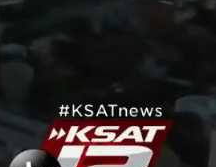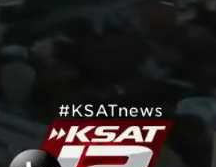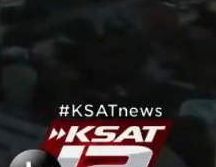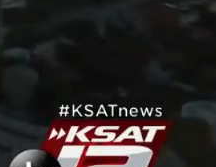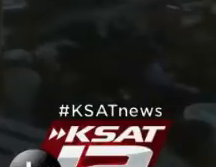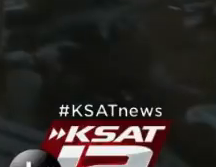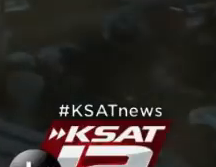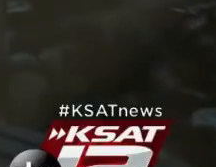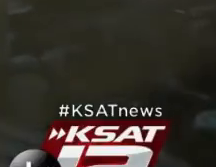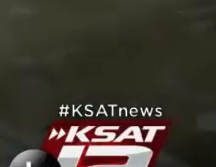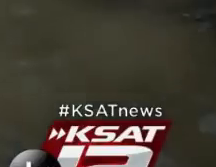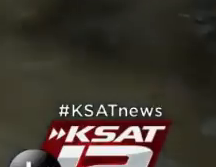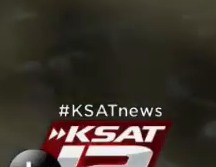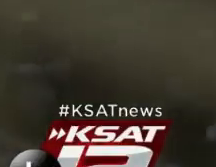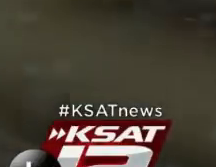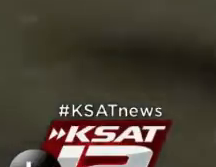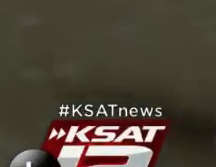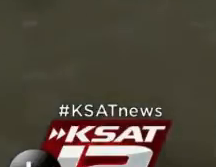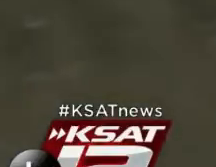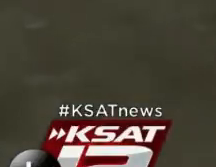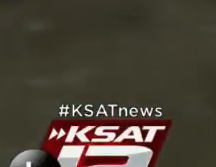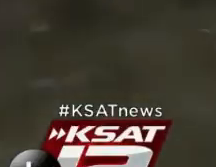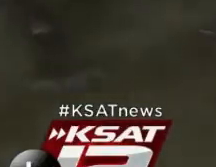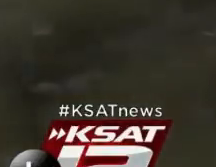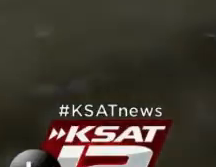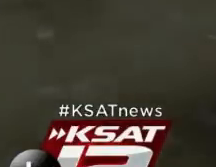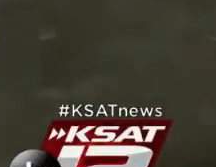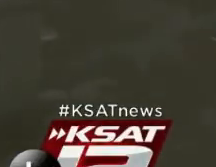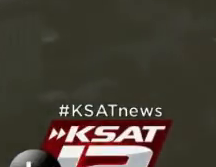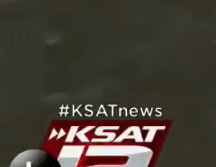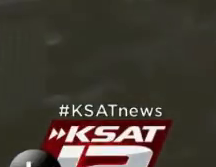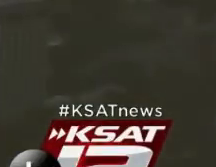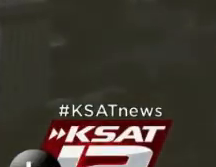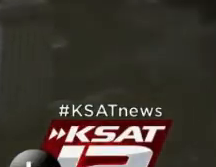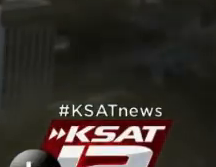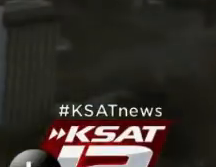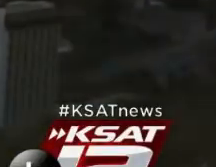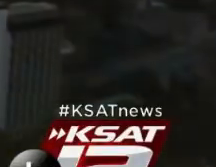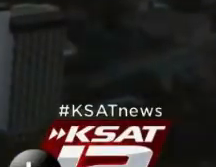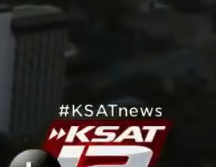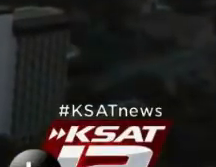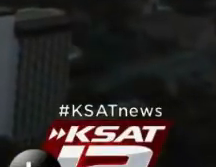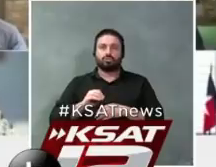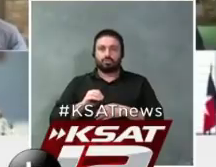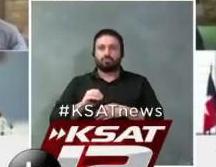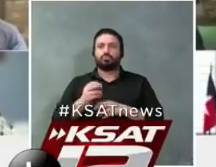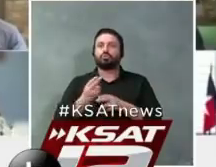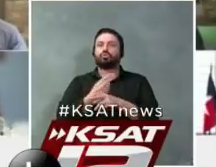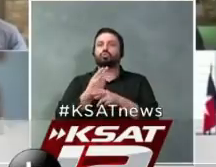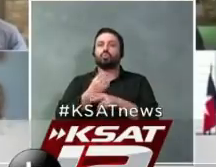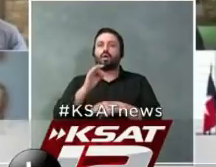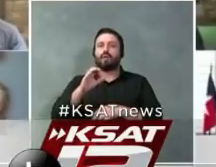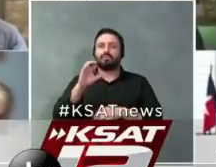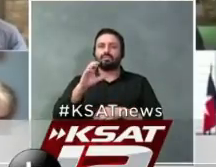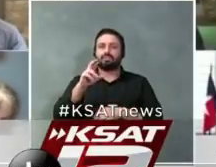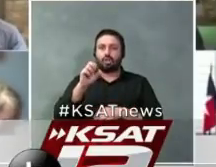city's portion of coronavirus relief funds from the CARES Act will soon be spent in time for a December 30th deadline. We're